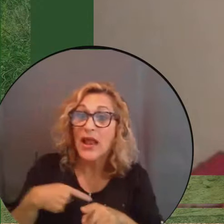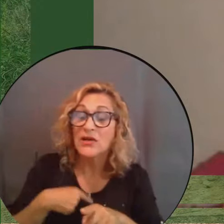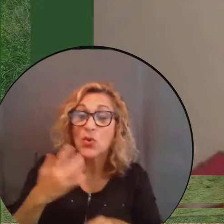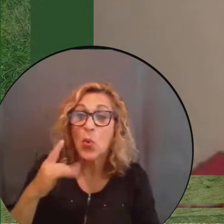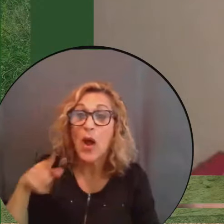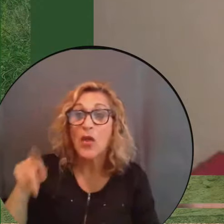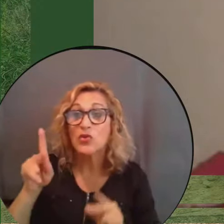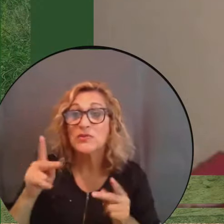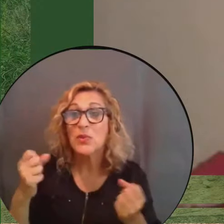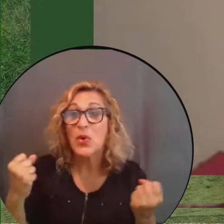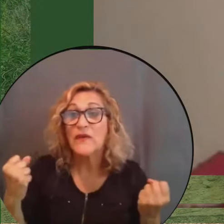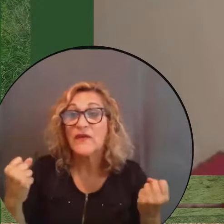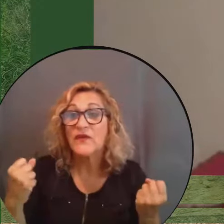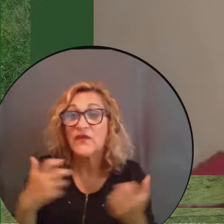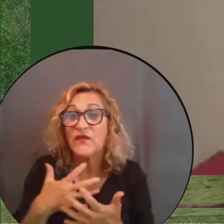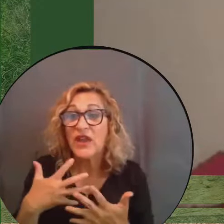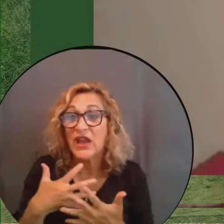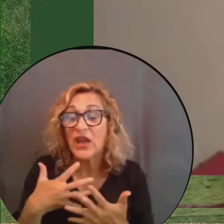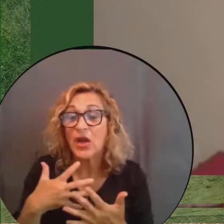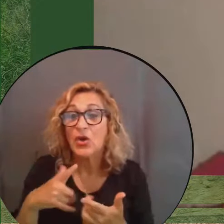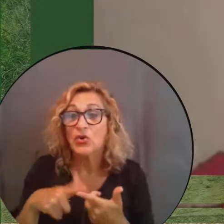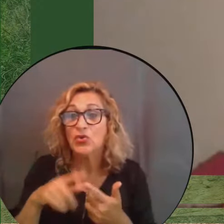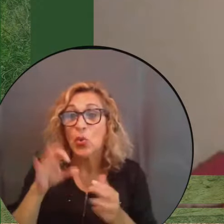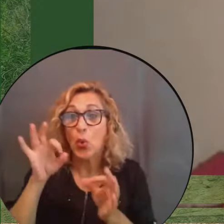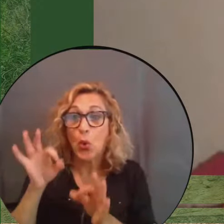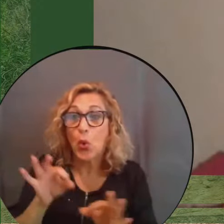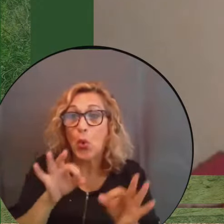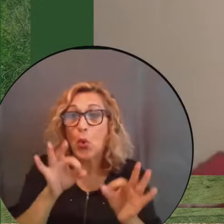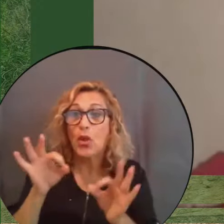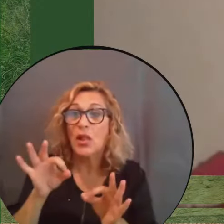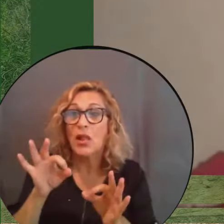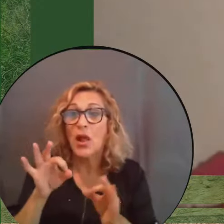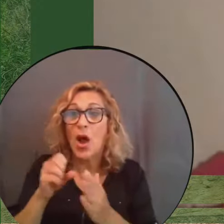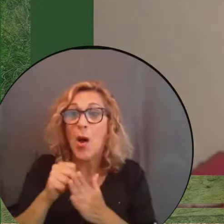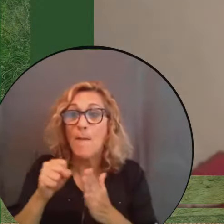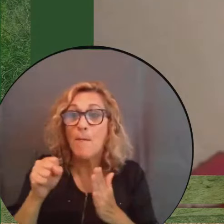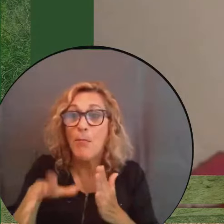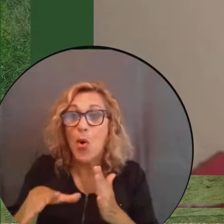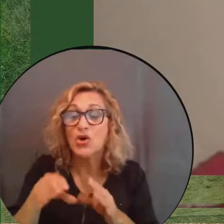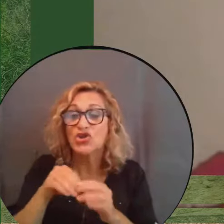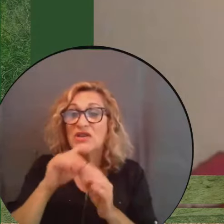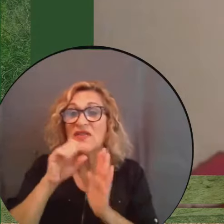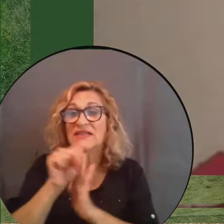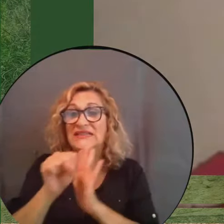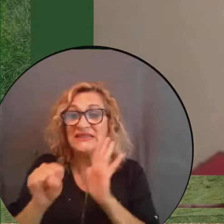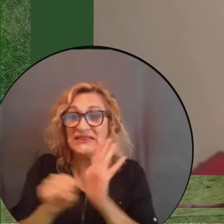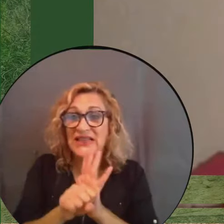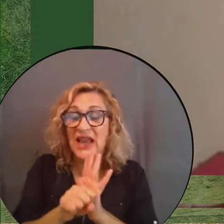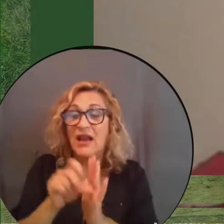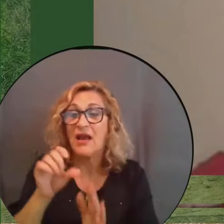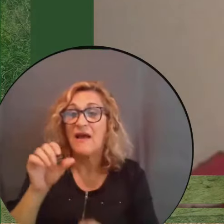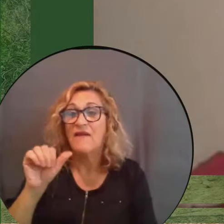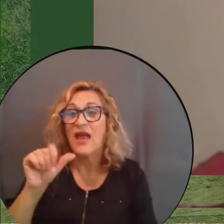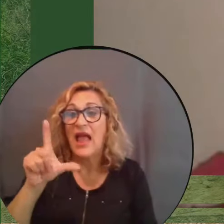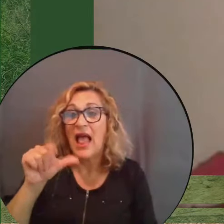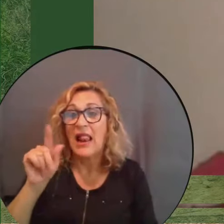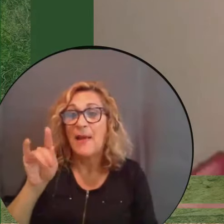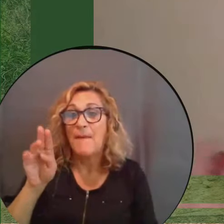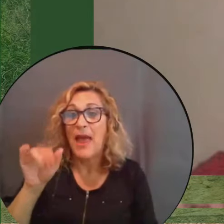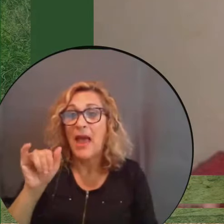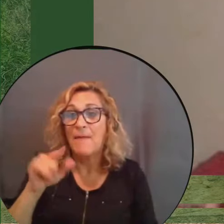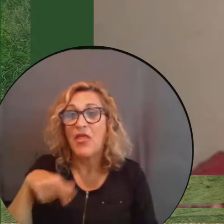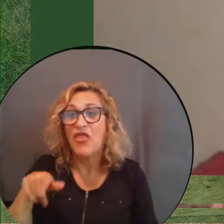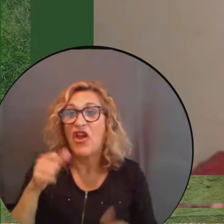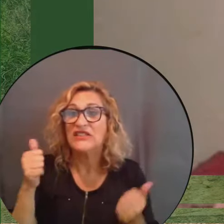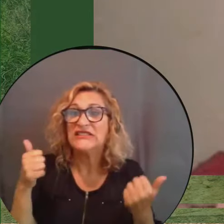terrified. People are terrified to Google abortion in the state of Alabama. They're terrified to look up that information. And it